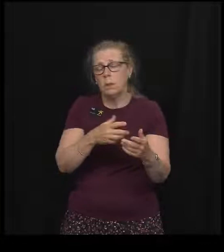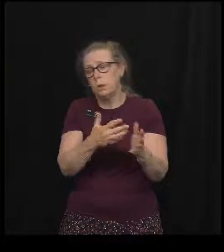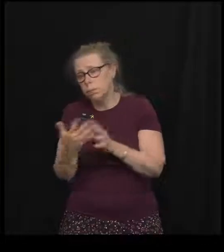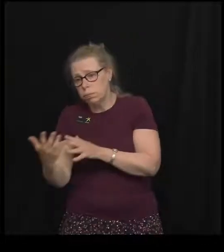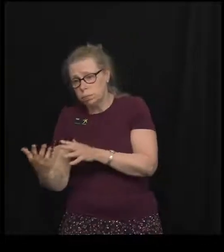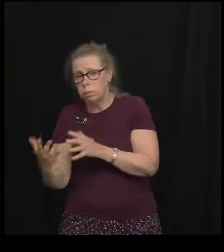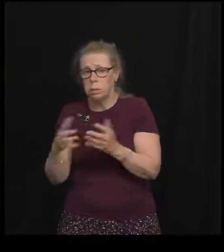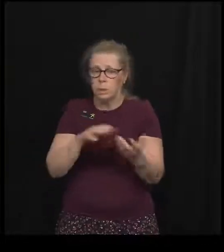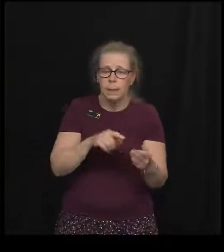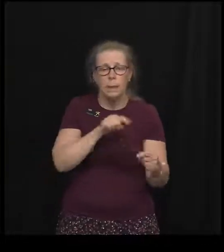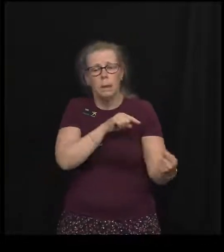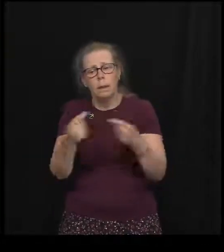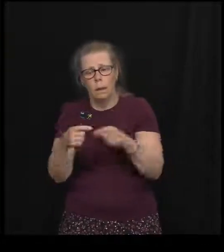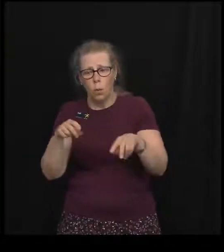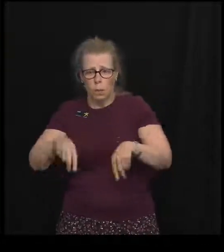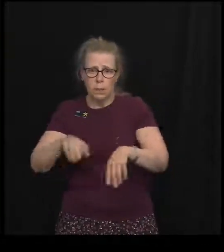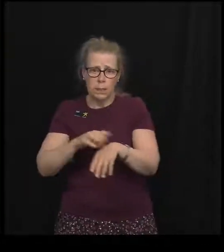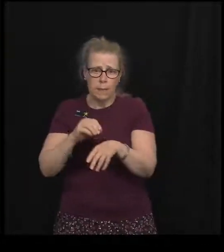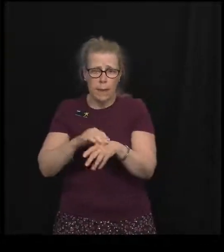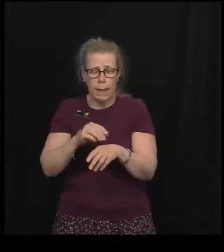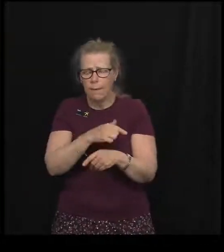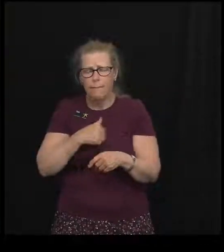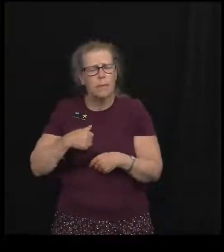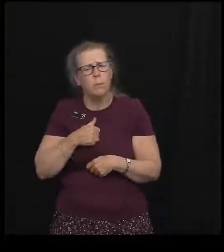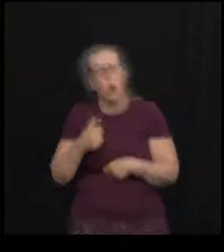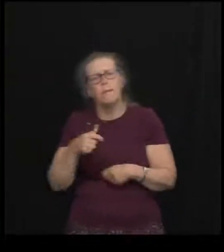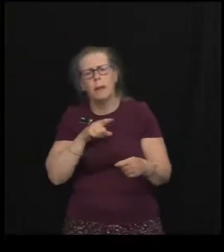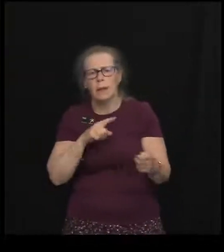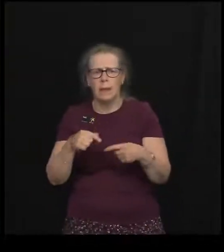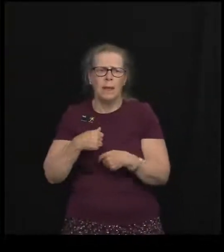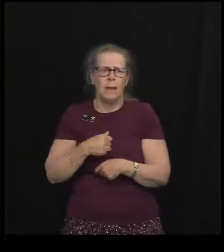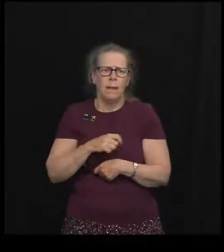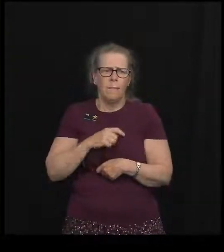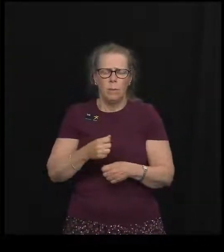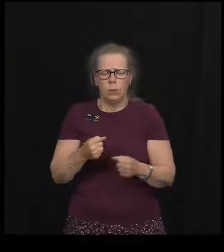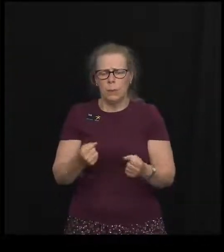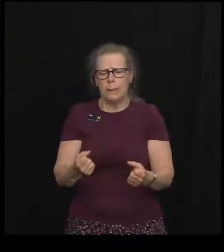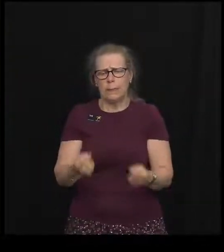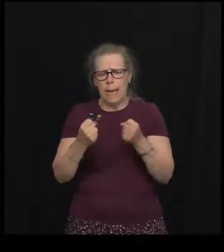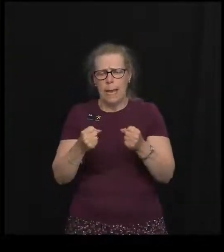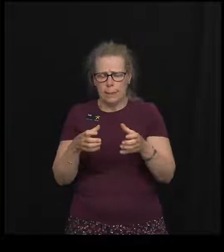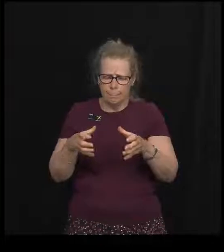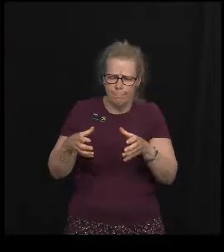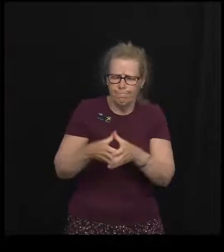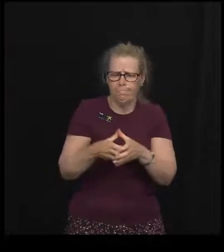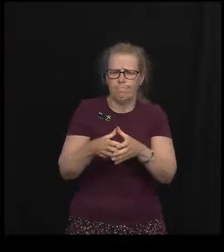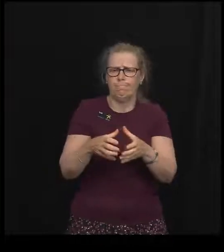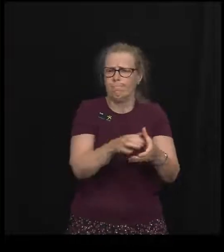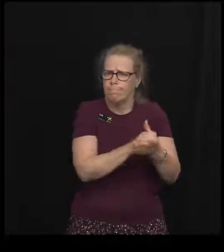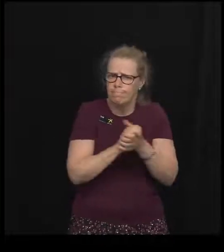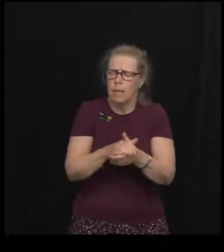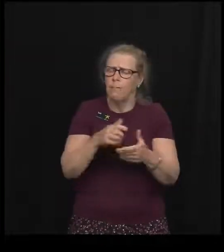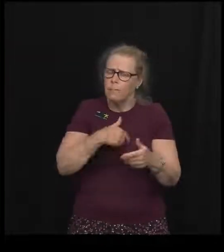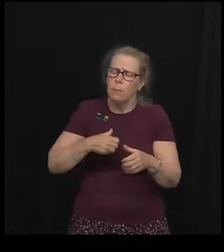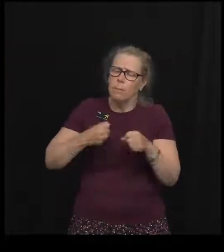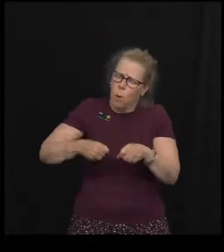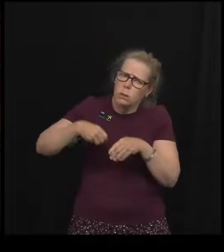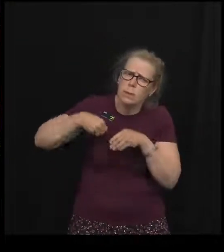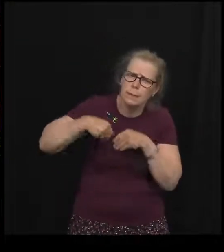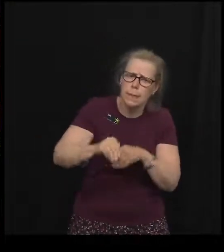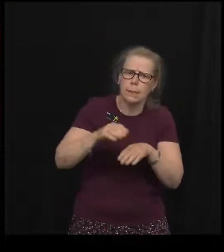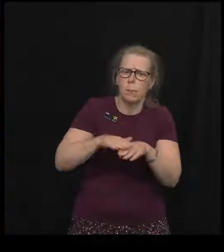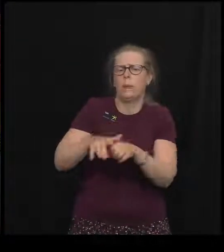0.5. Some discussions here in Sweden over the elections. We need to be very strong and forceful, say we need to invest in this, and we need to do it for the long